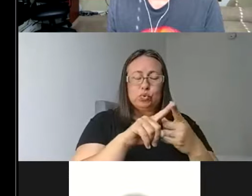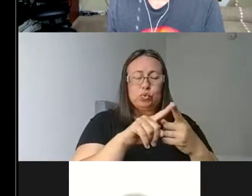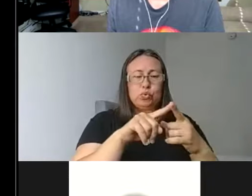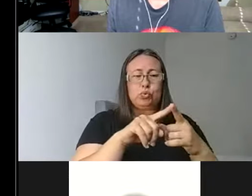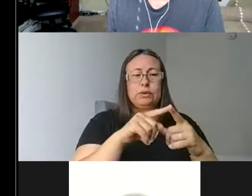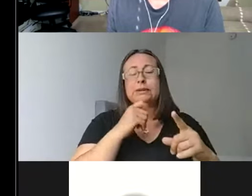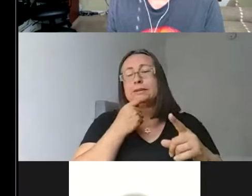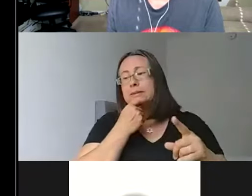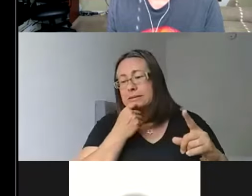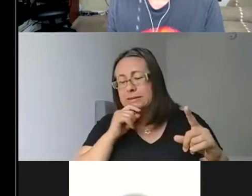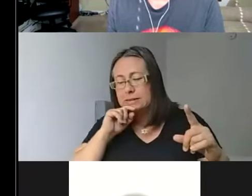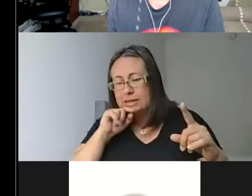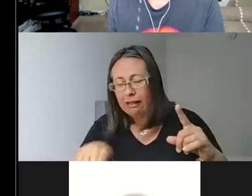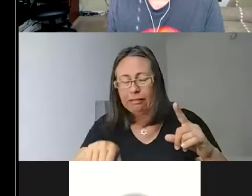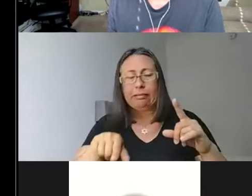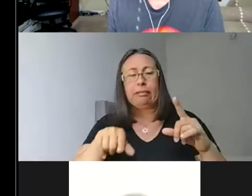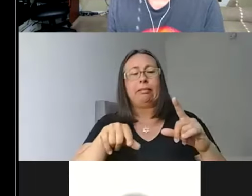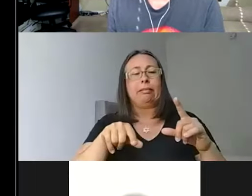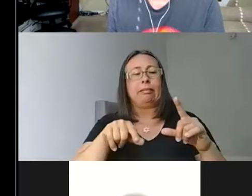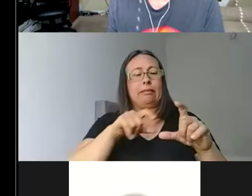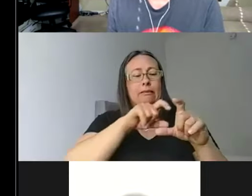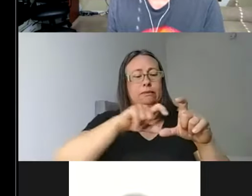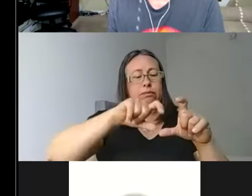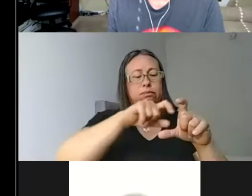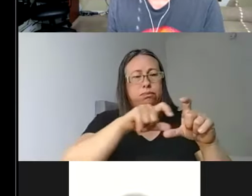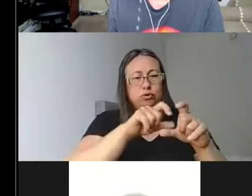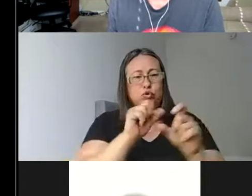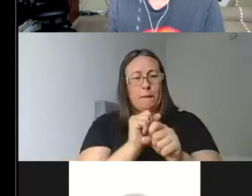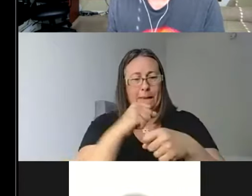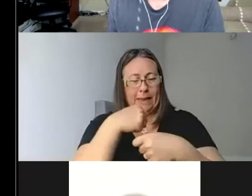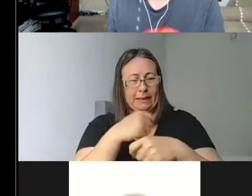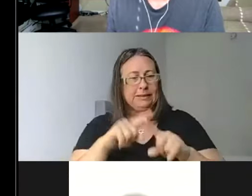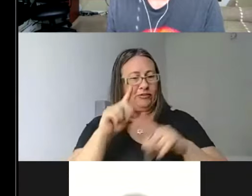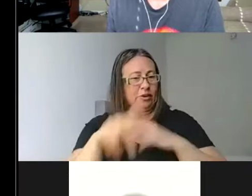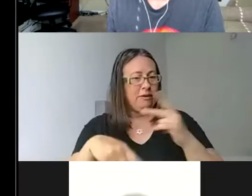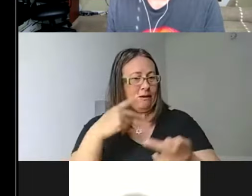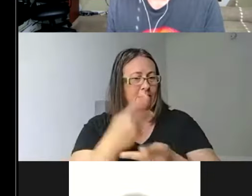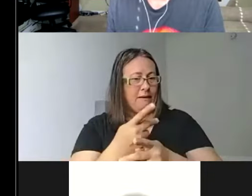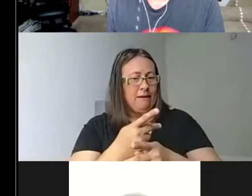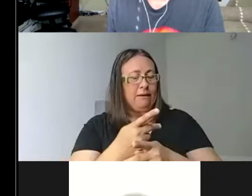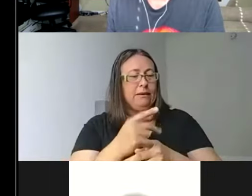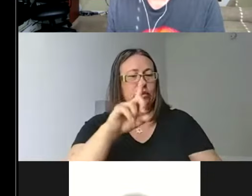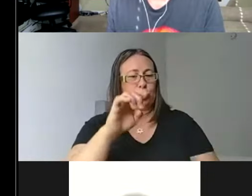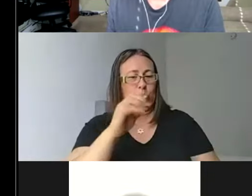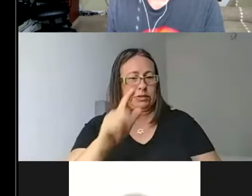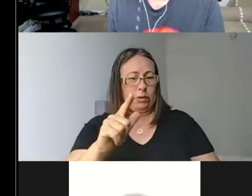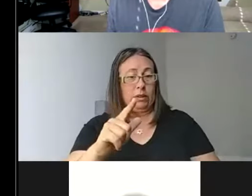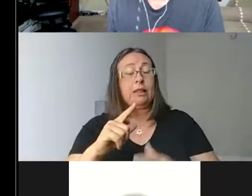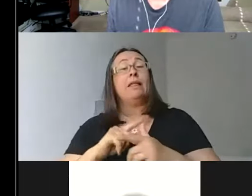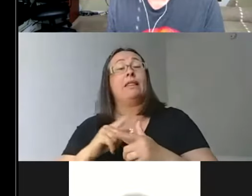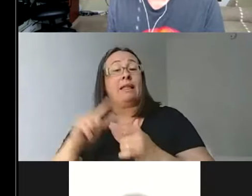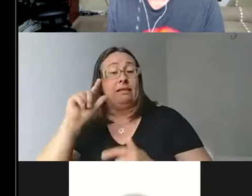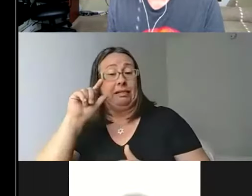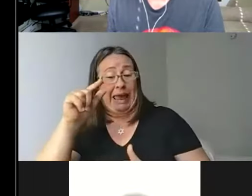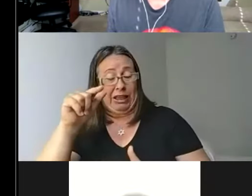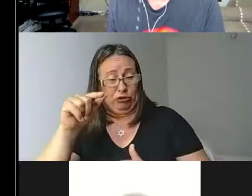ventral pools to make a different kind of neuron than these dorsal pools. But then later in development,